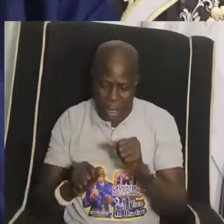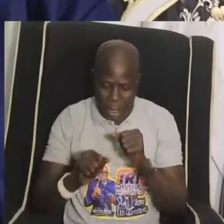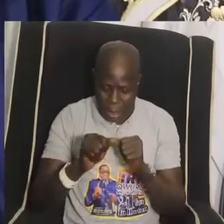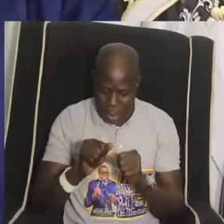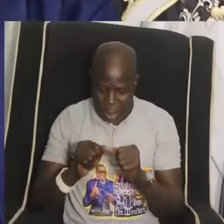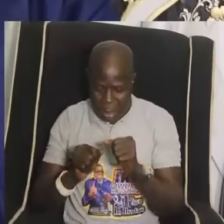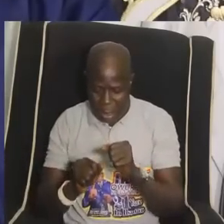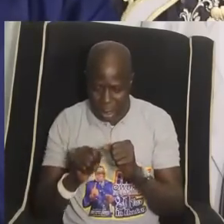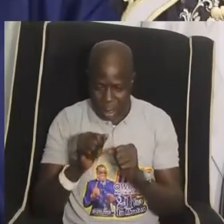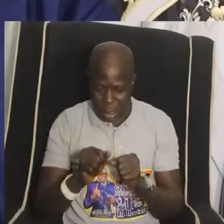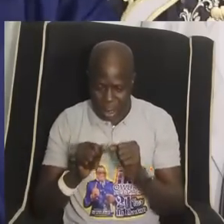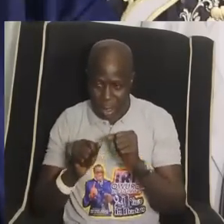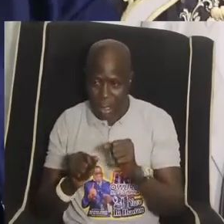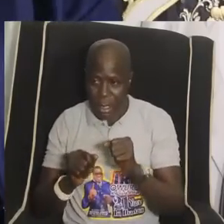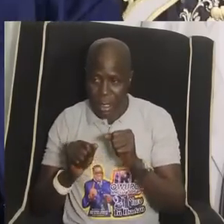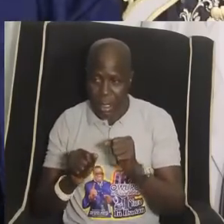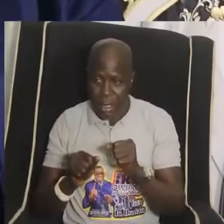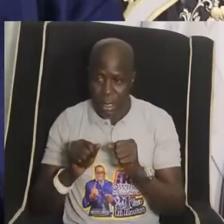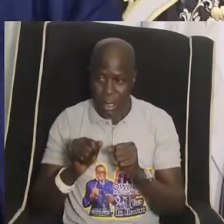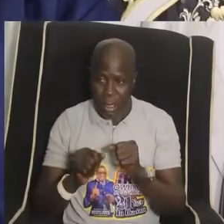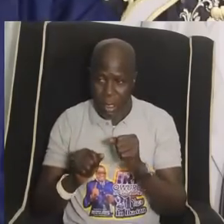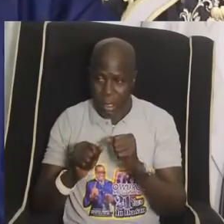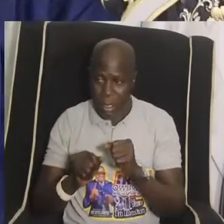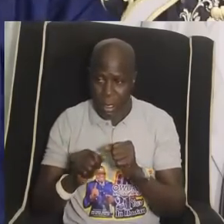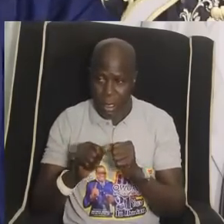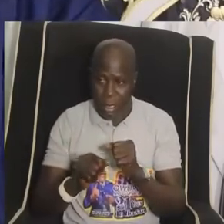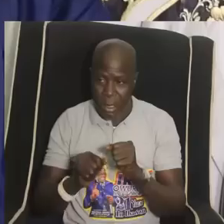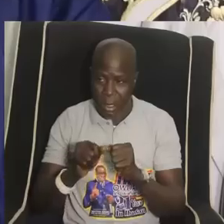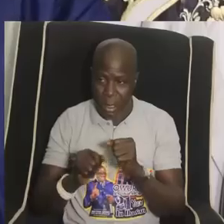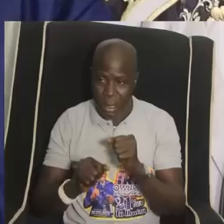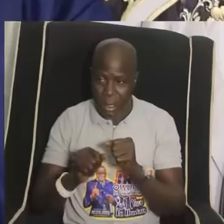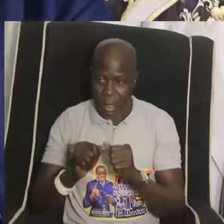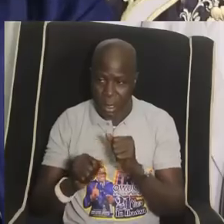Kambale. Ileri Ashe. And your fair for Kambale.